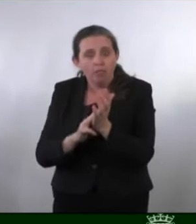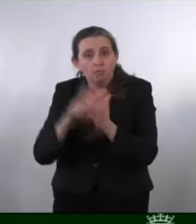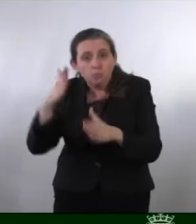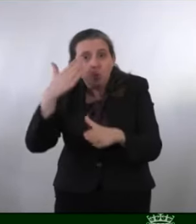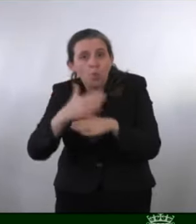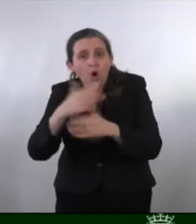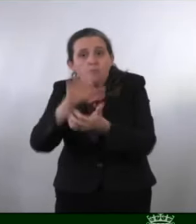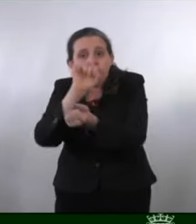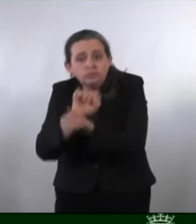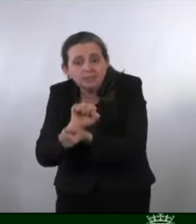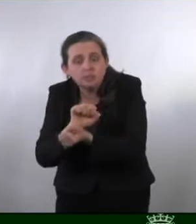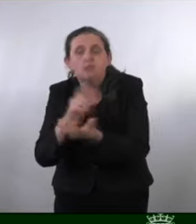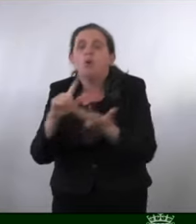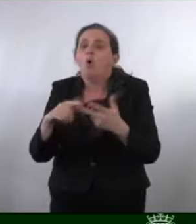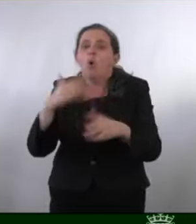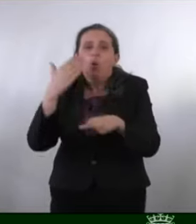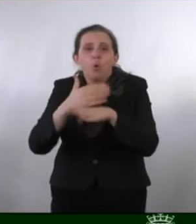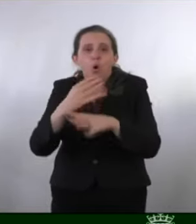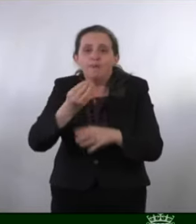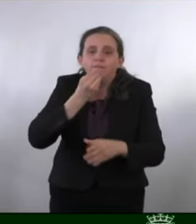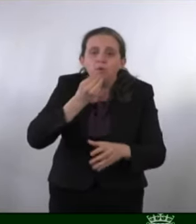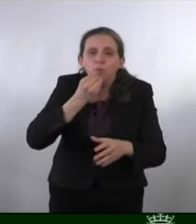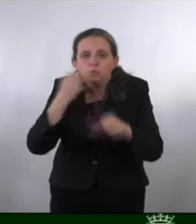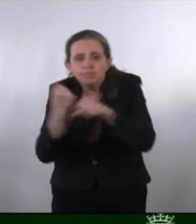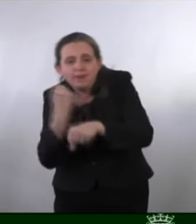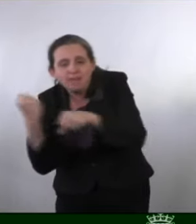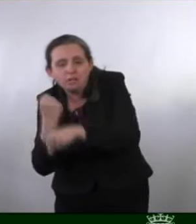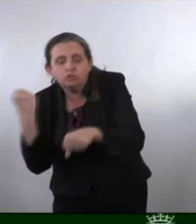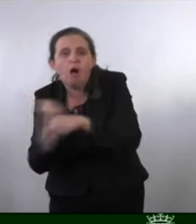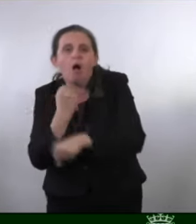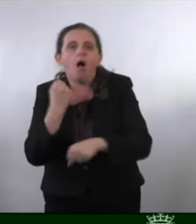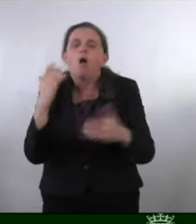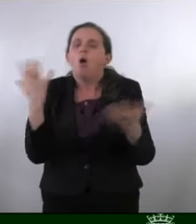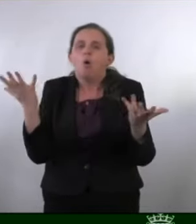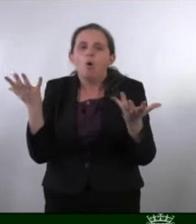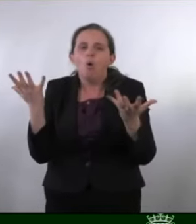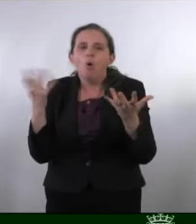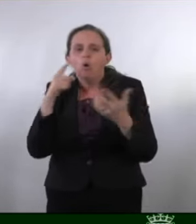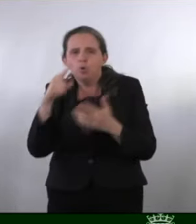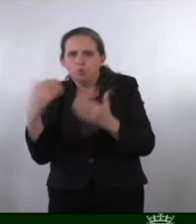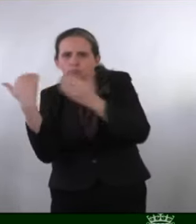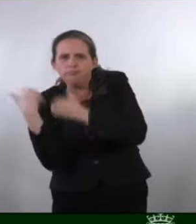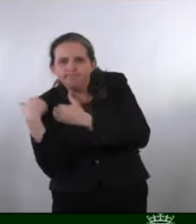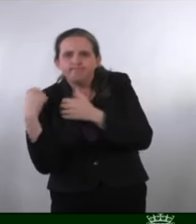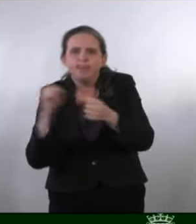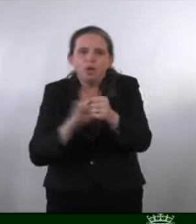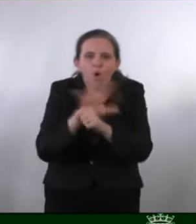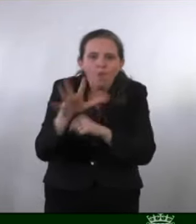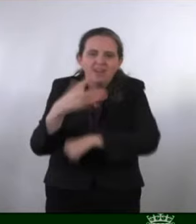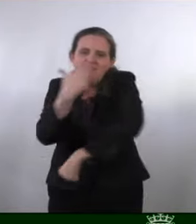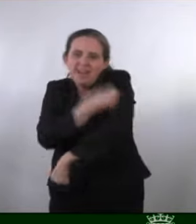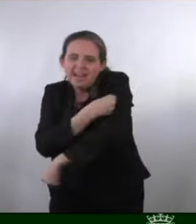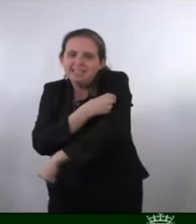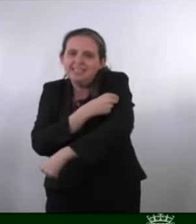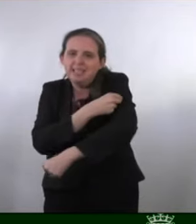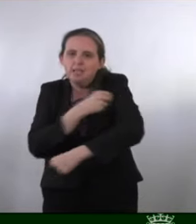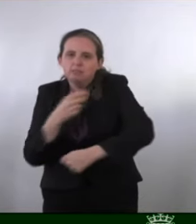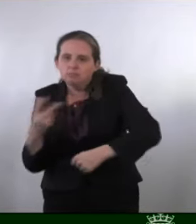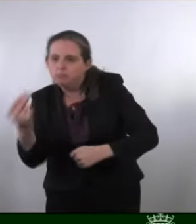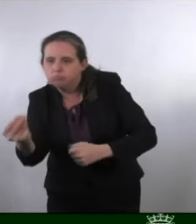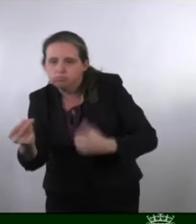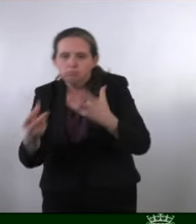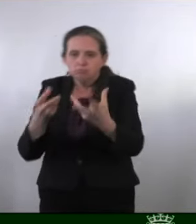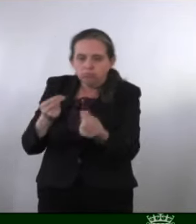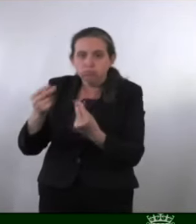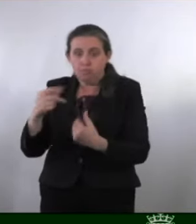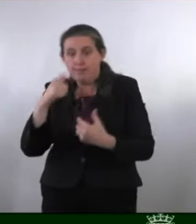food manufacturing, and those delivering and administering COVID vaccines. We're also